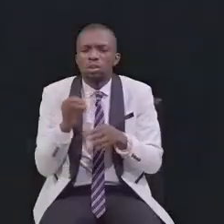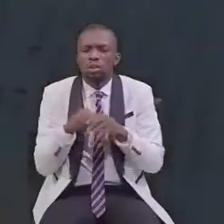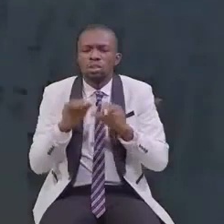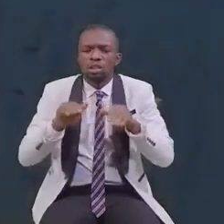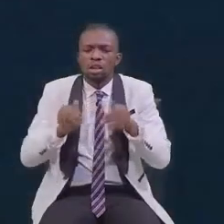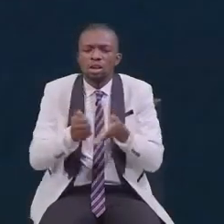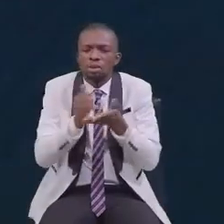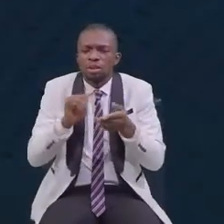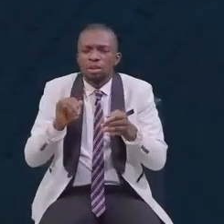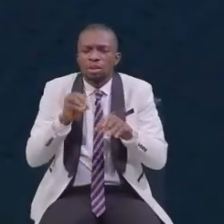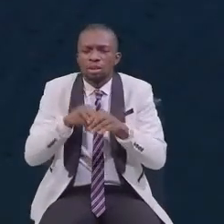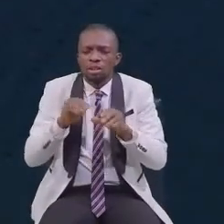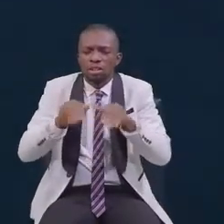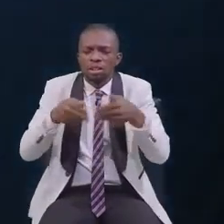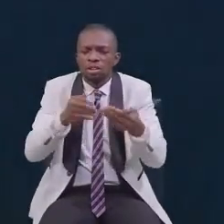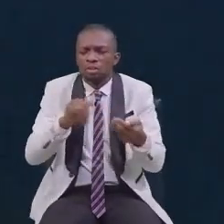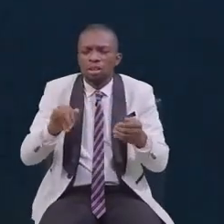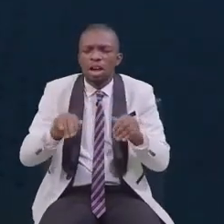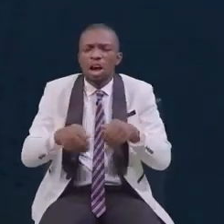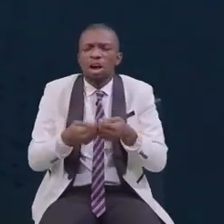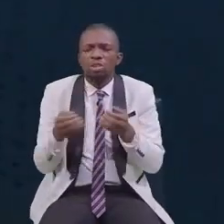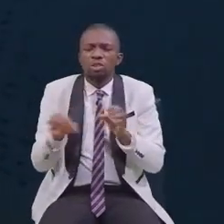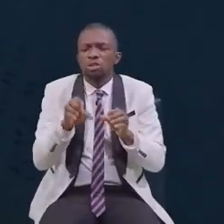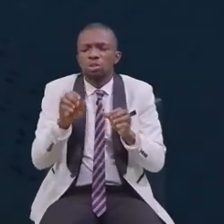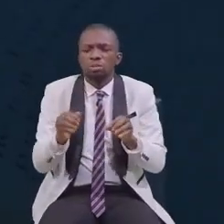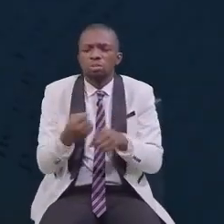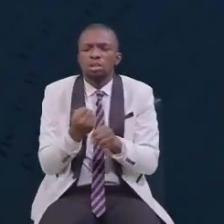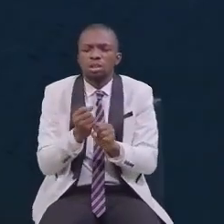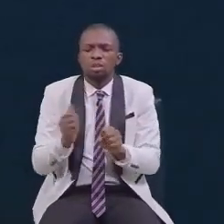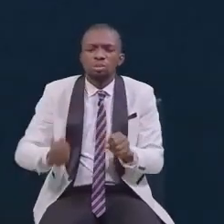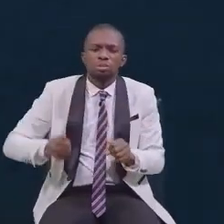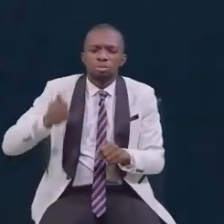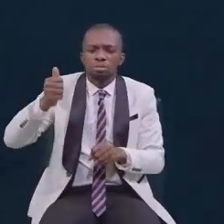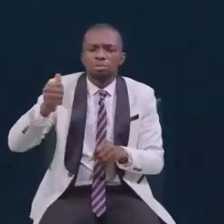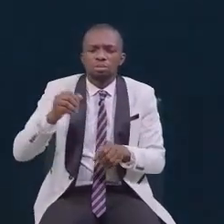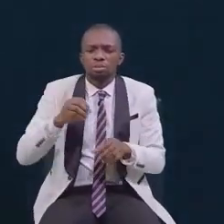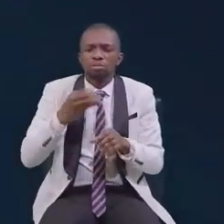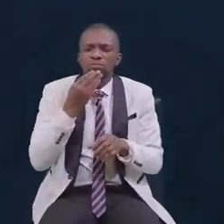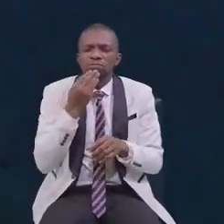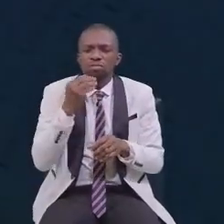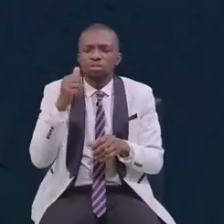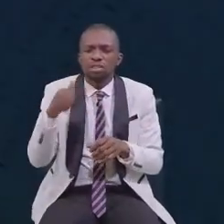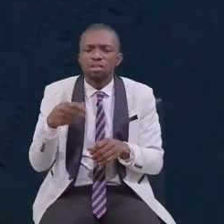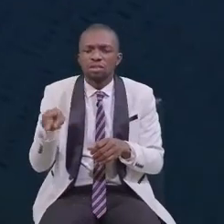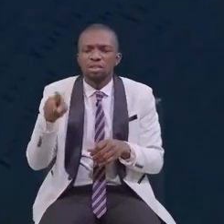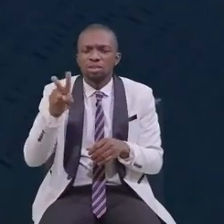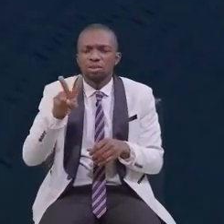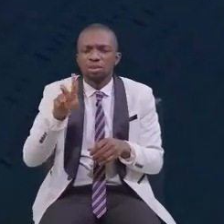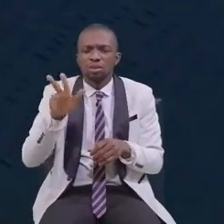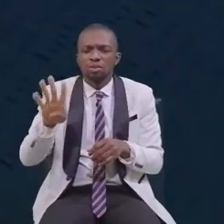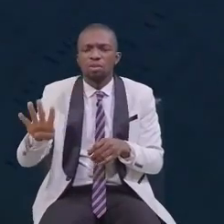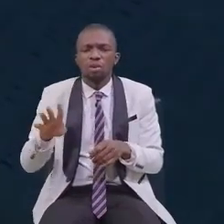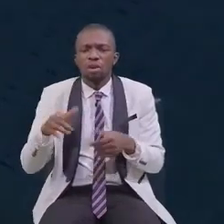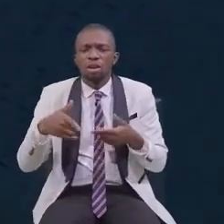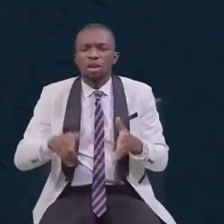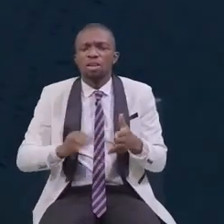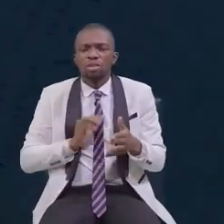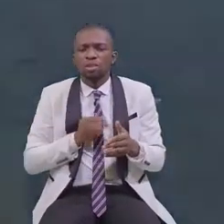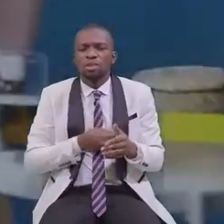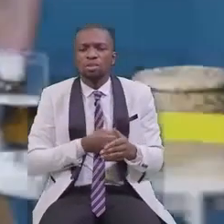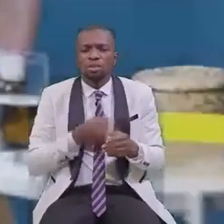do you make progress? Hebrews chapter 10, verse 24, it says, let us consider one